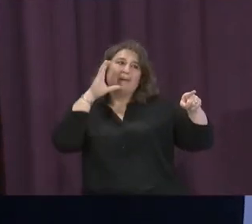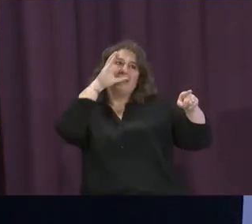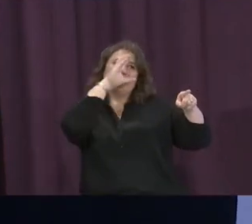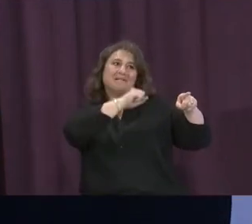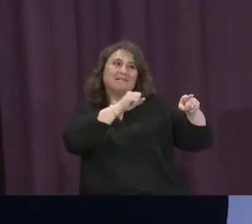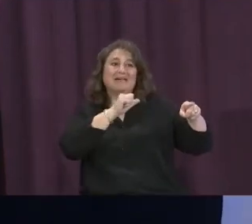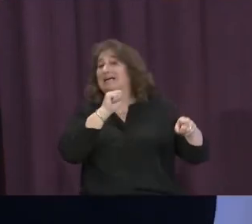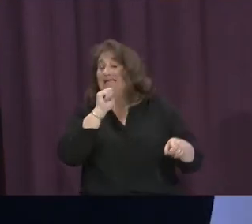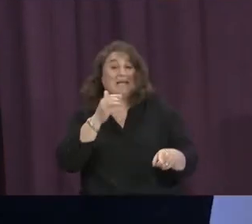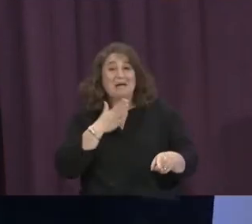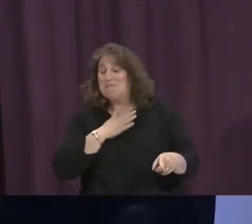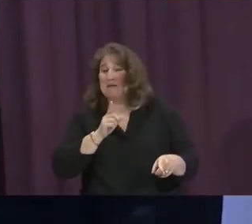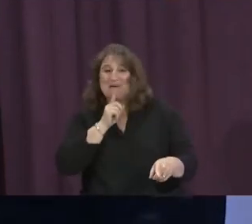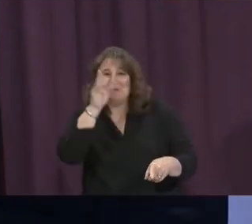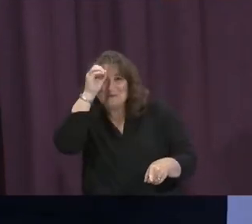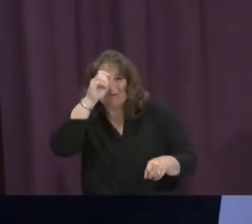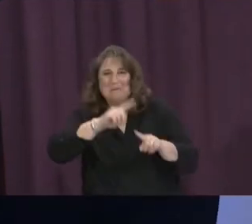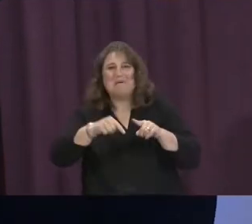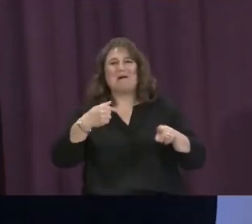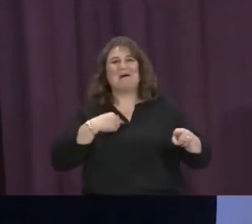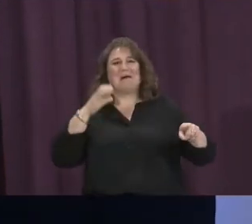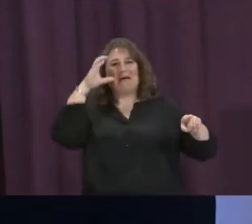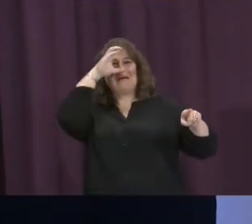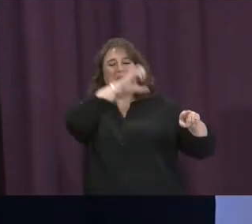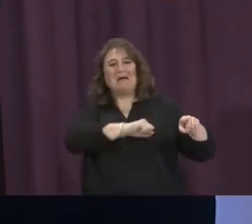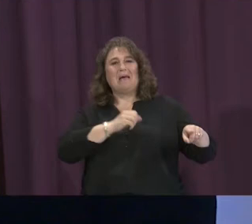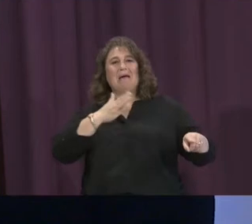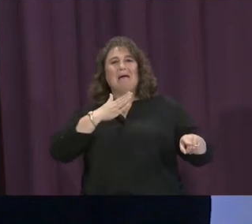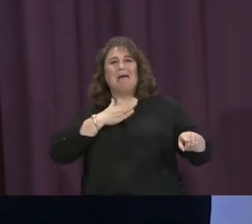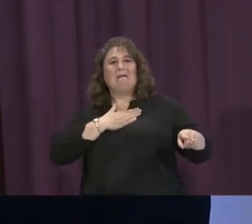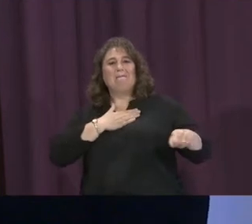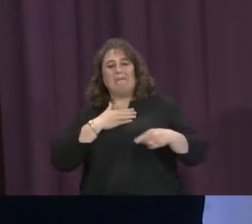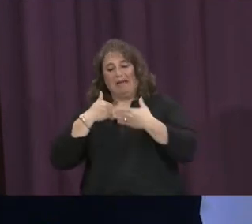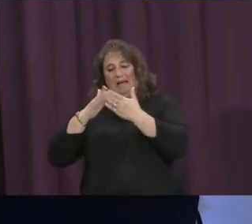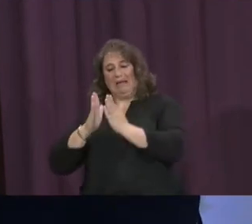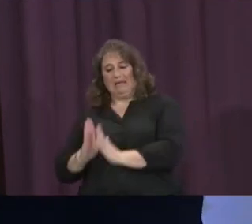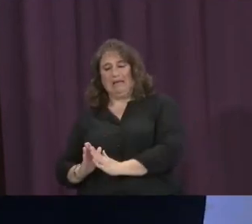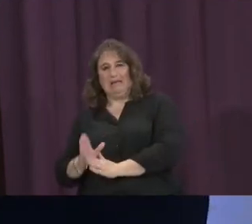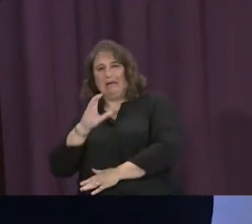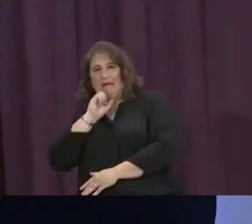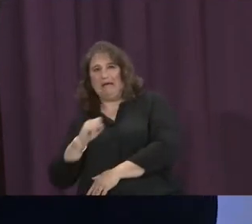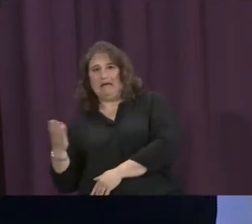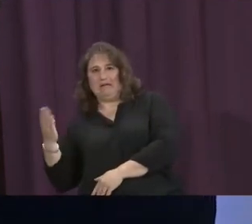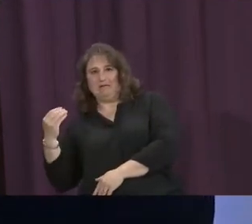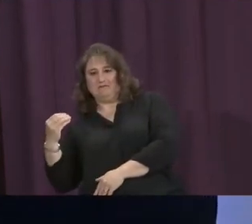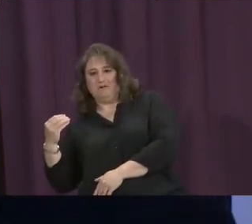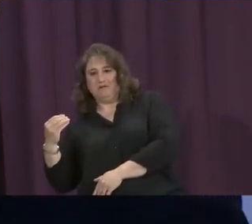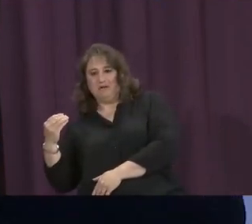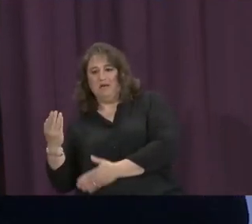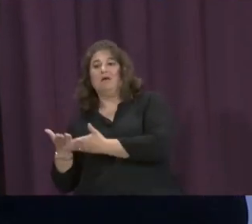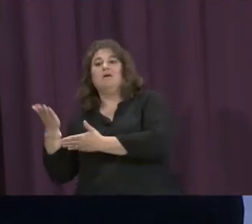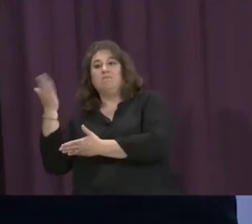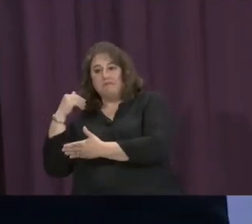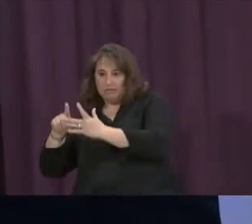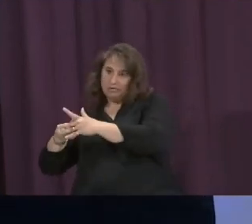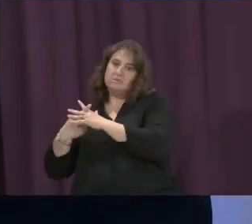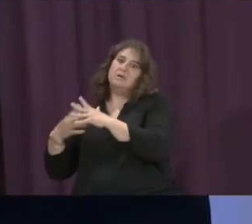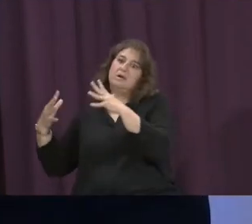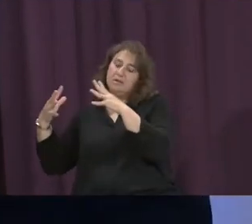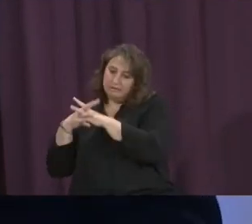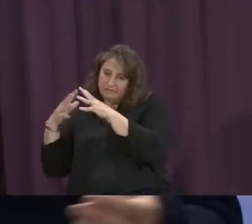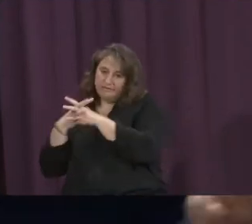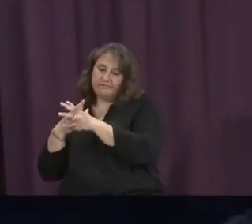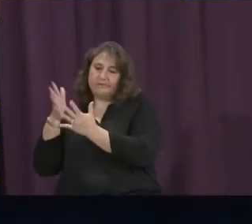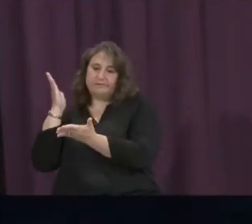not what I really think. So, my assumption is my 14-year-old neighbor has played football and stopped. He's